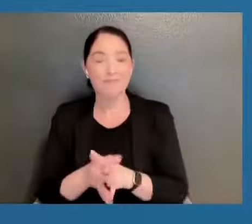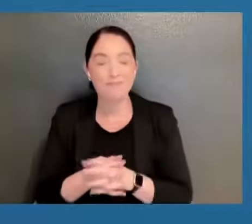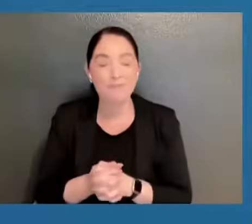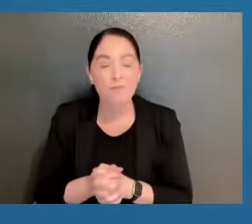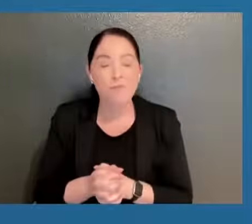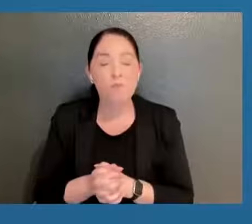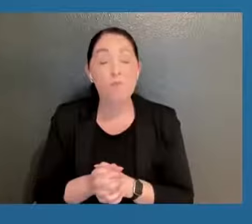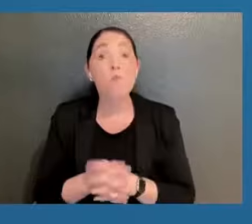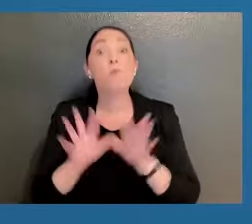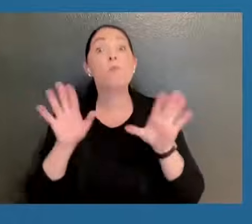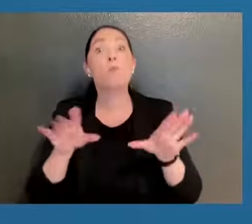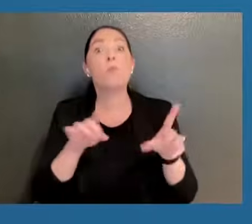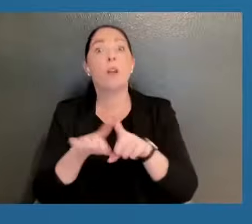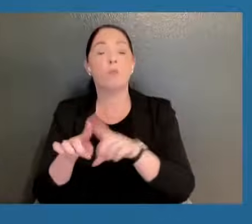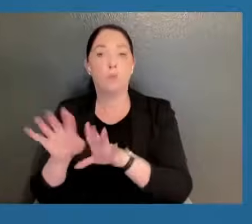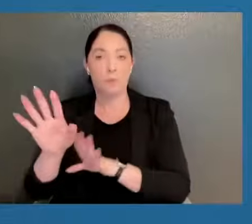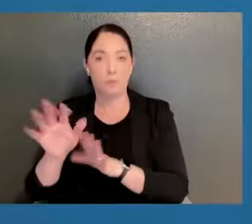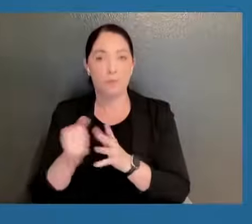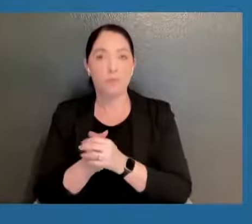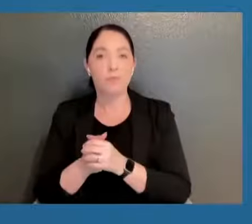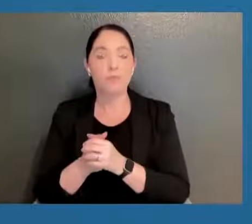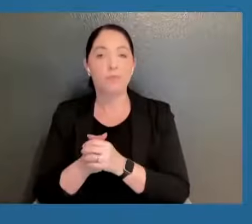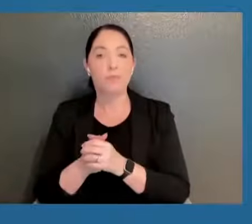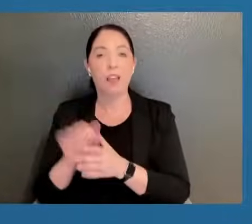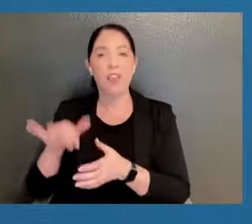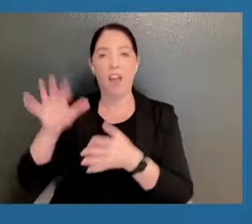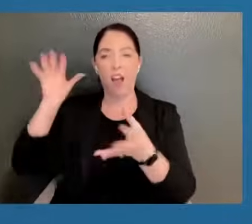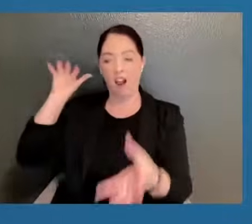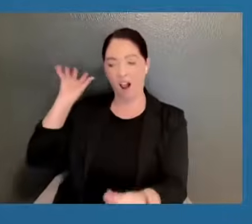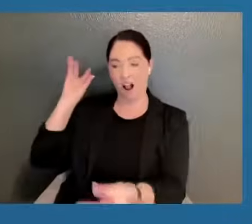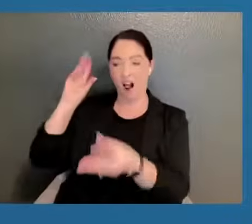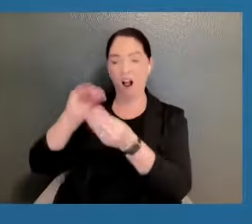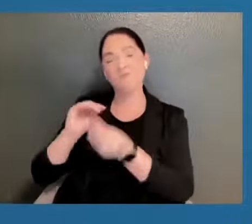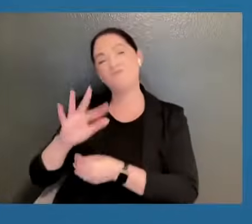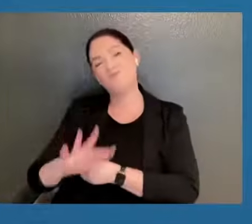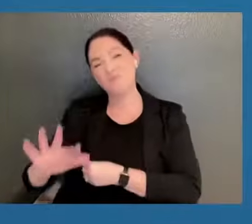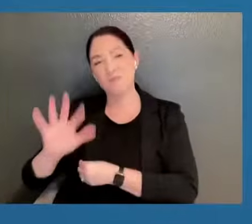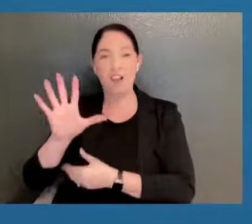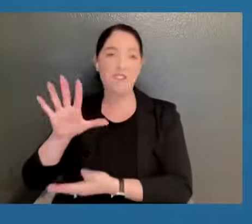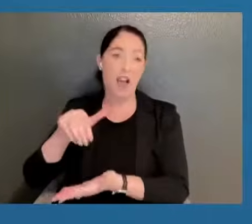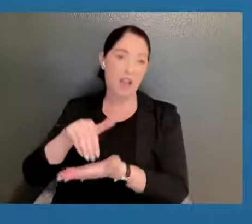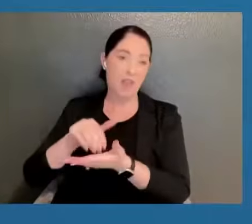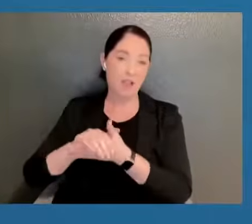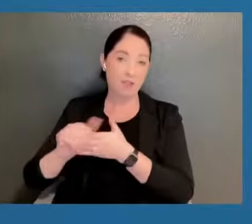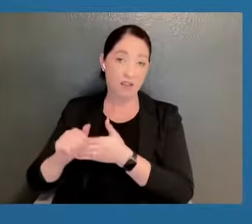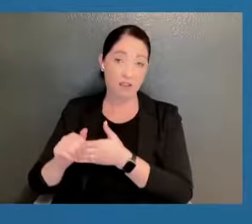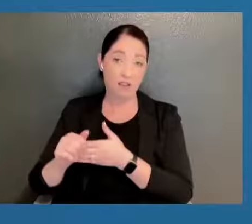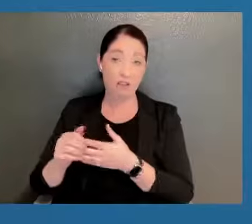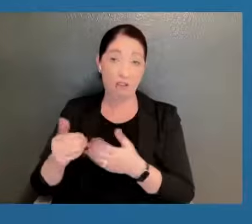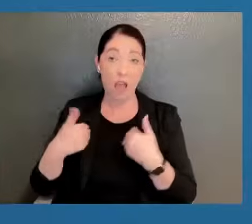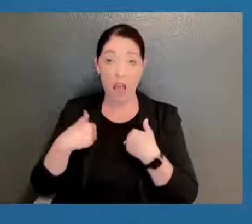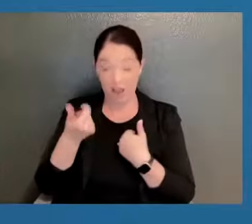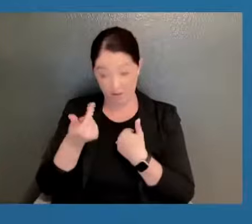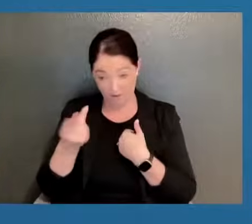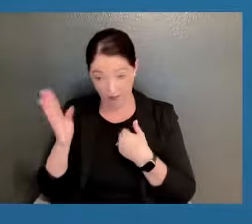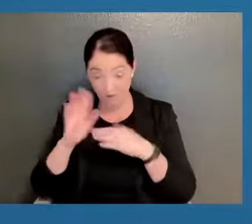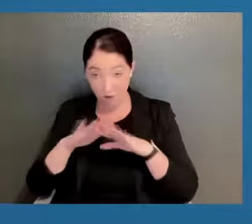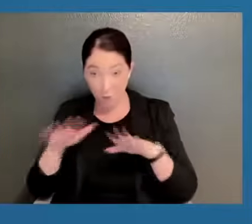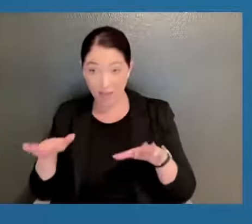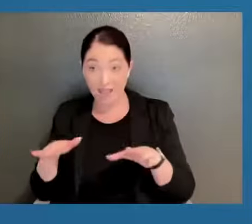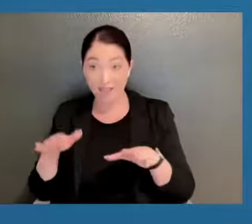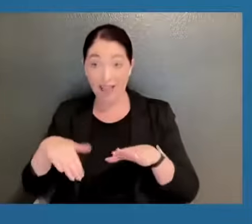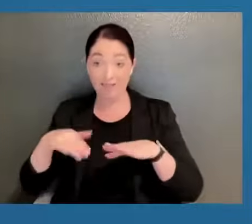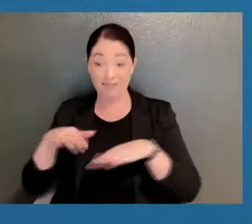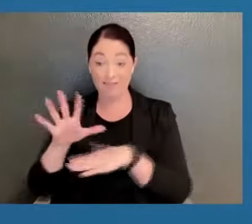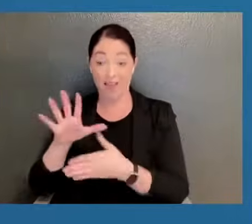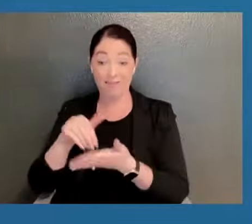also, that all adds up to about $5,000. You have a few kids, you're over $5,000. And that's a real difference. And